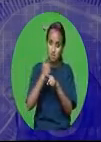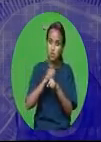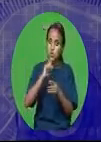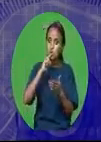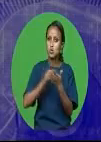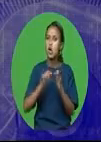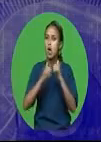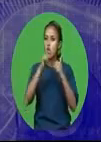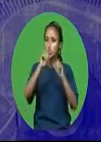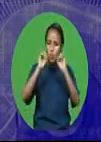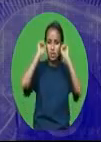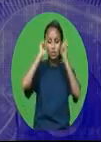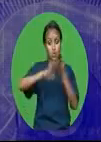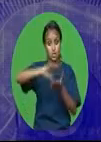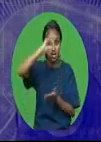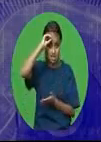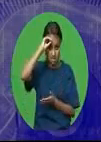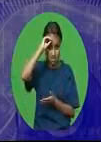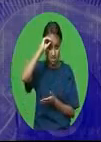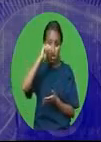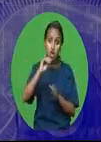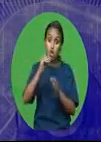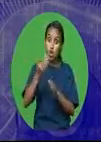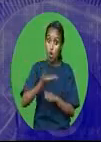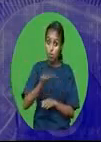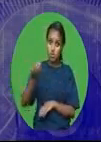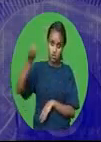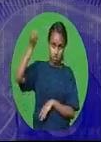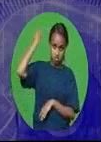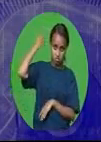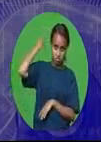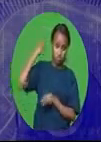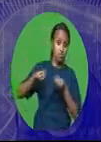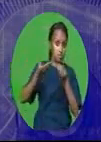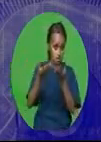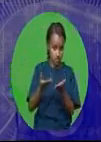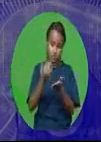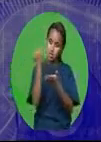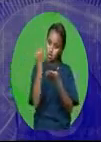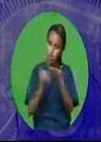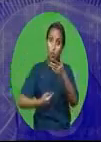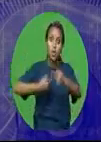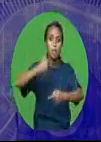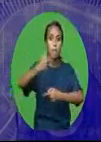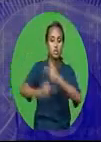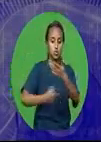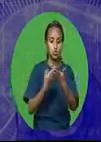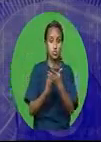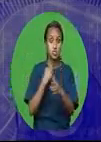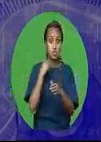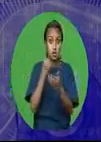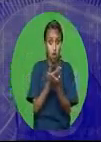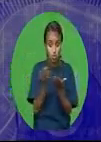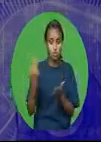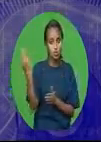how much you've understood the lesson. An object is given on the screen. Draw the pattern of this object.